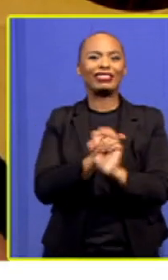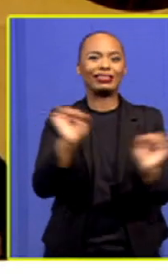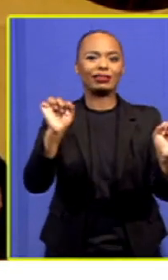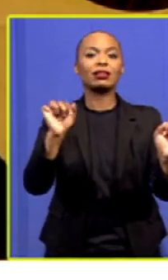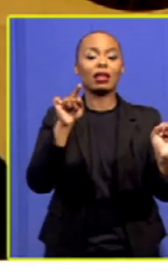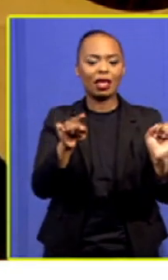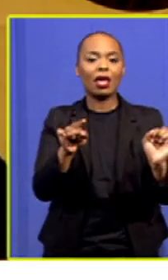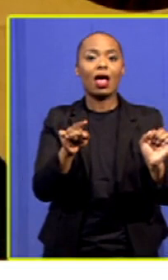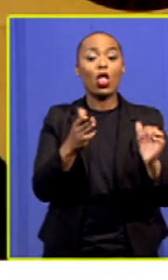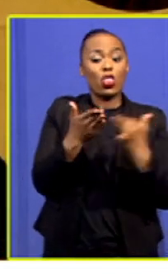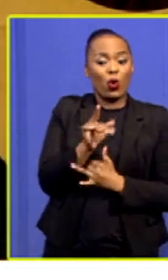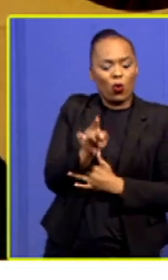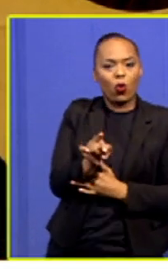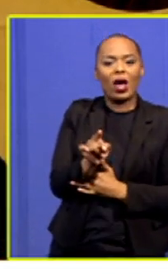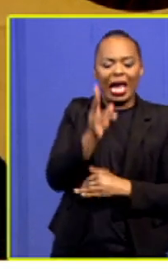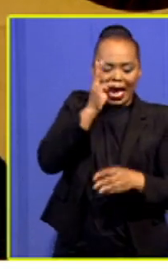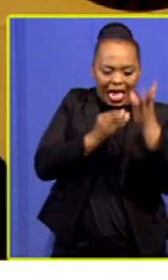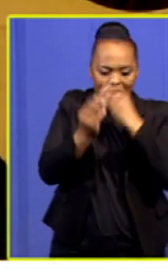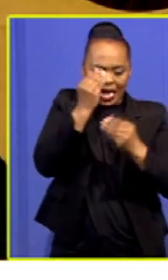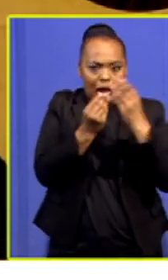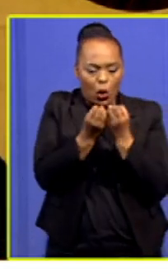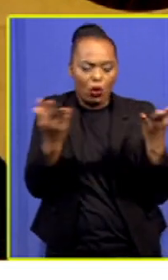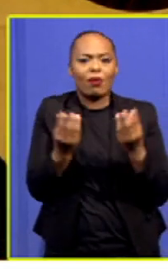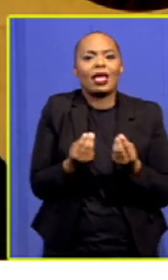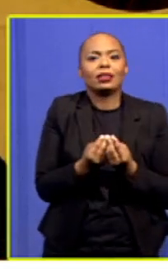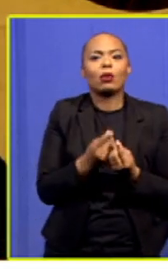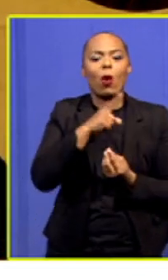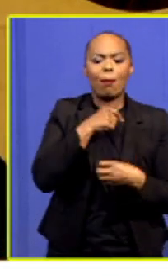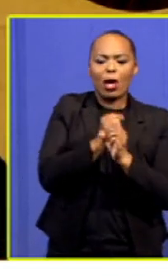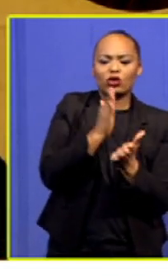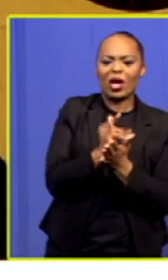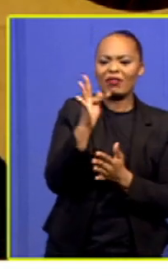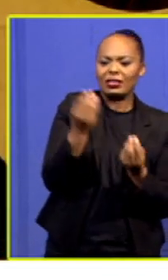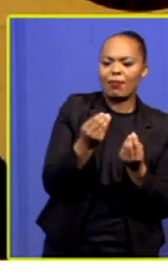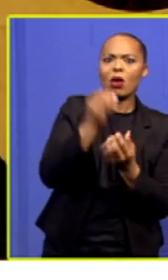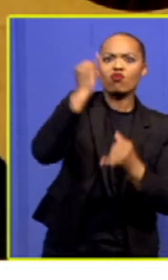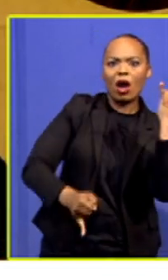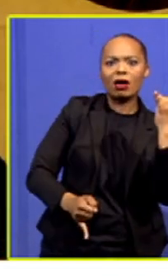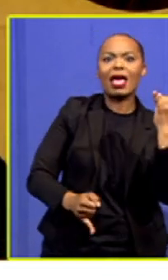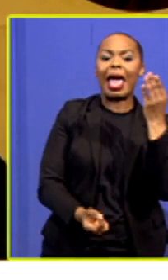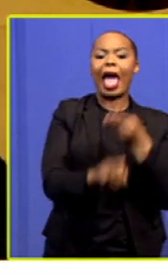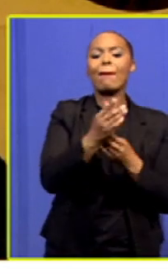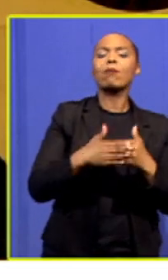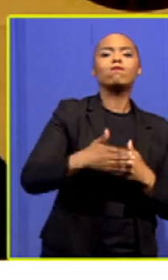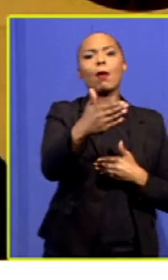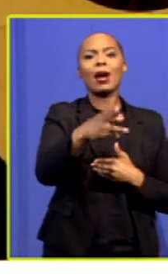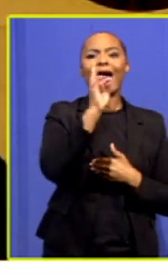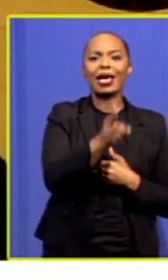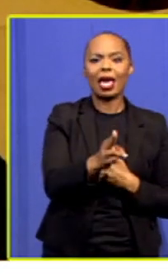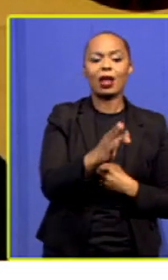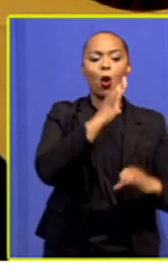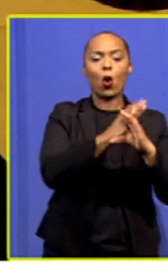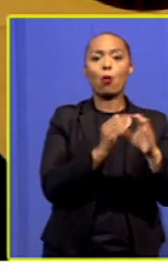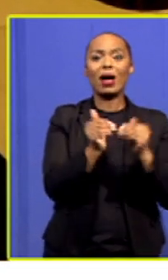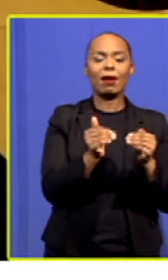through that they learn a lot and ensure that whatever is written there which is wrong, it's not going to happen under COPE, saying